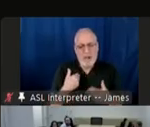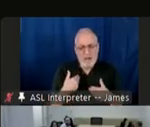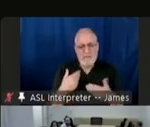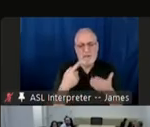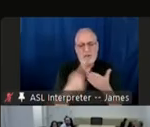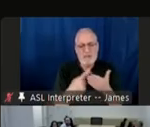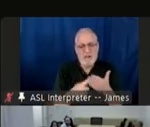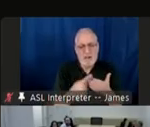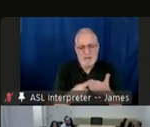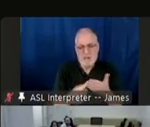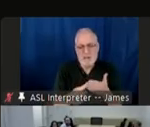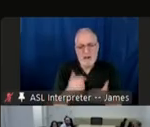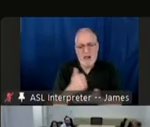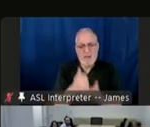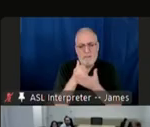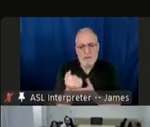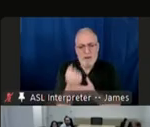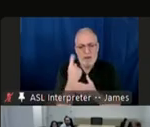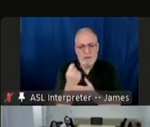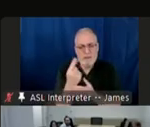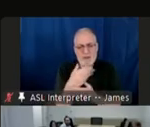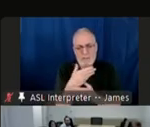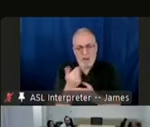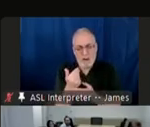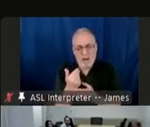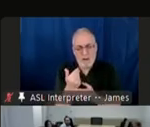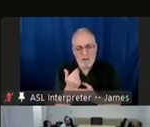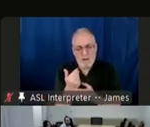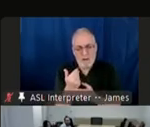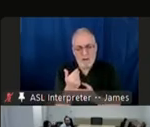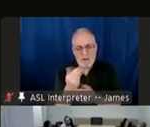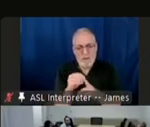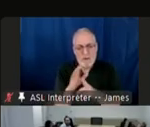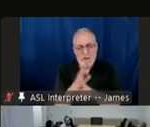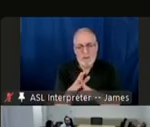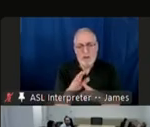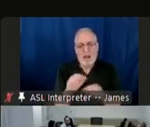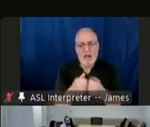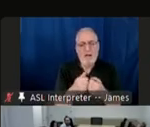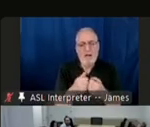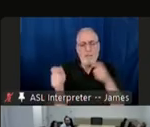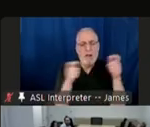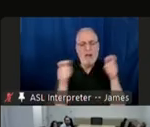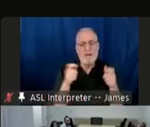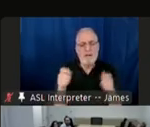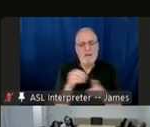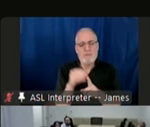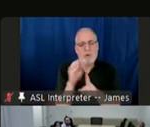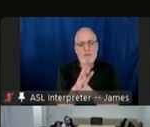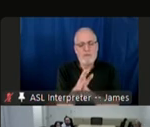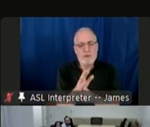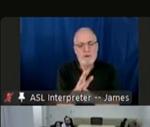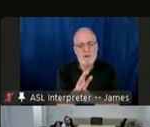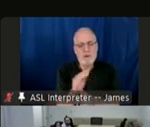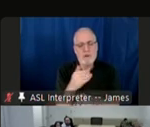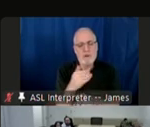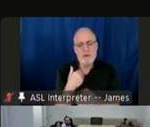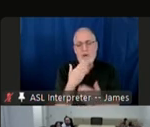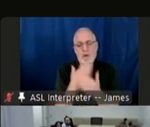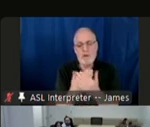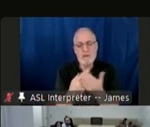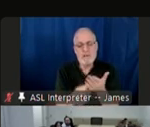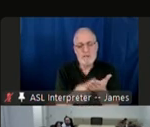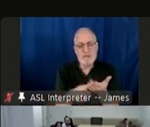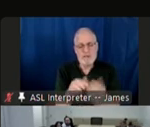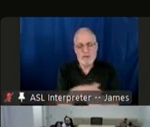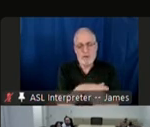the exposure, and perhaps even some advice on how to manage that exposure. We had a good discussion about it on the